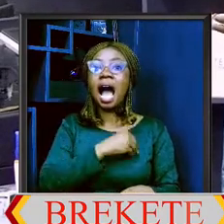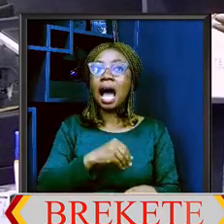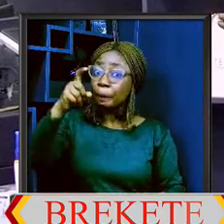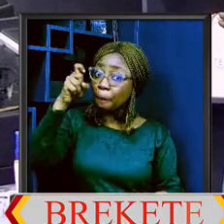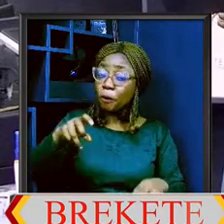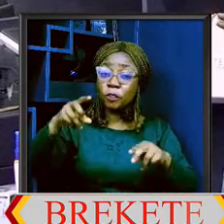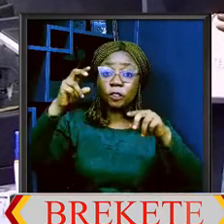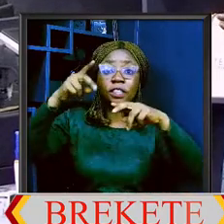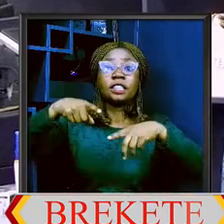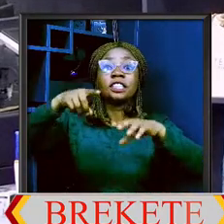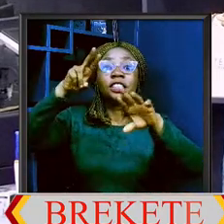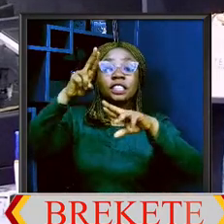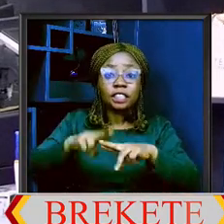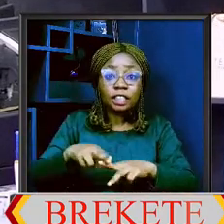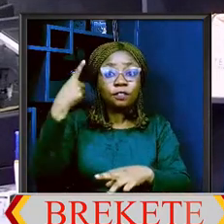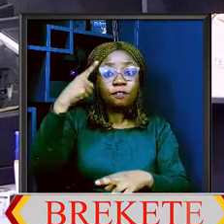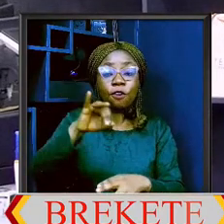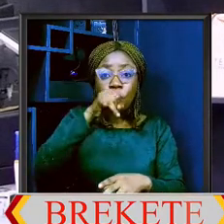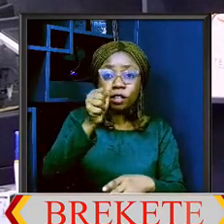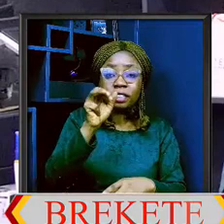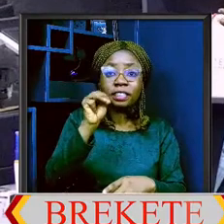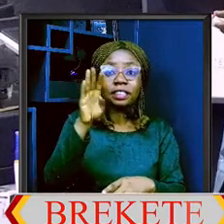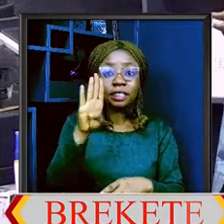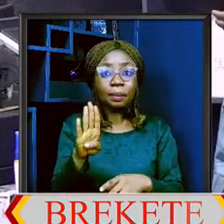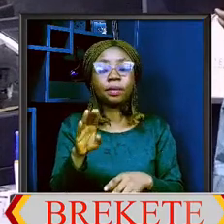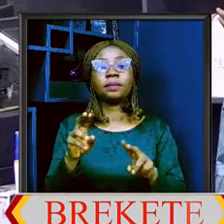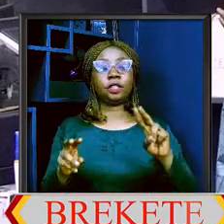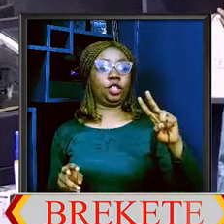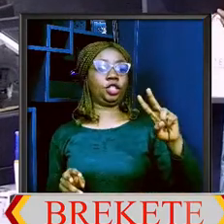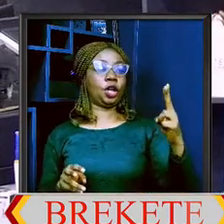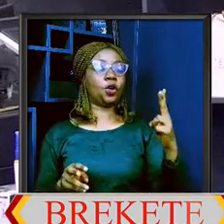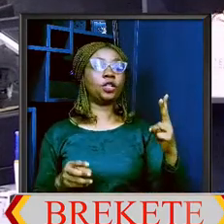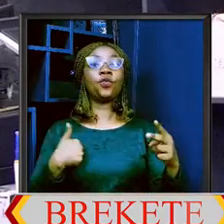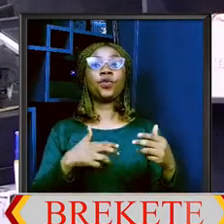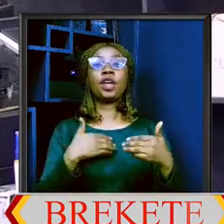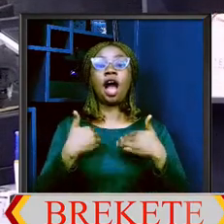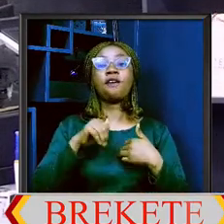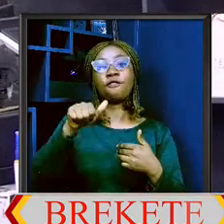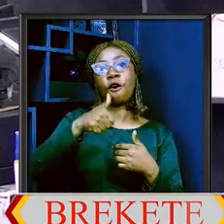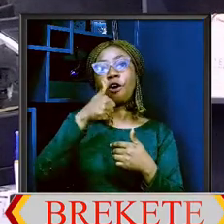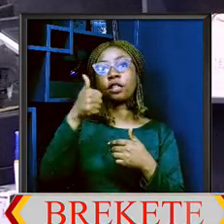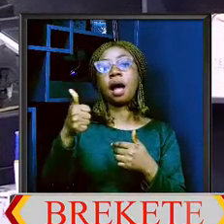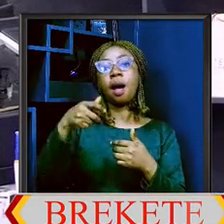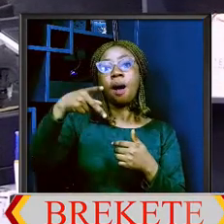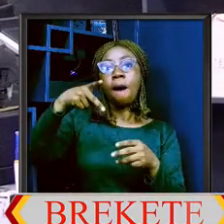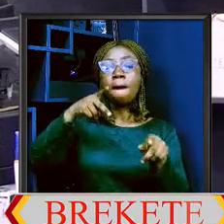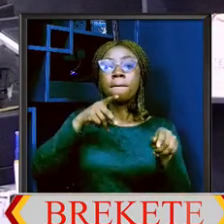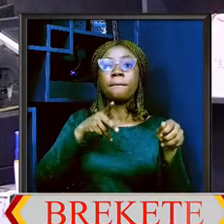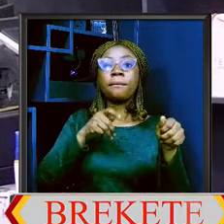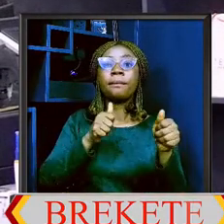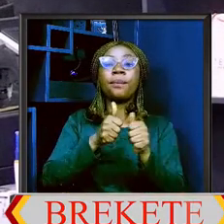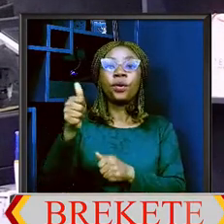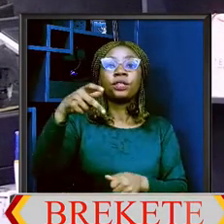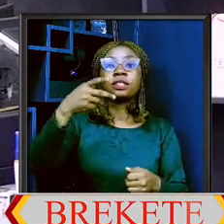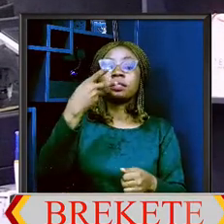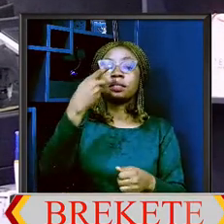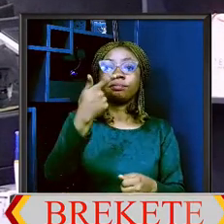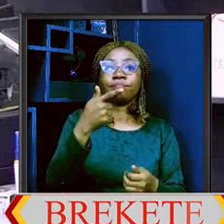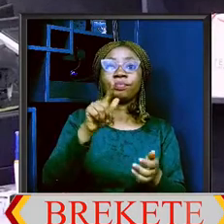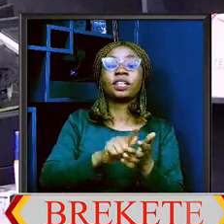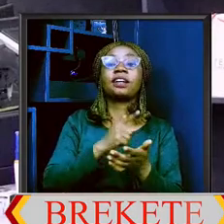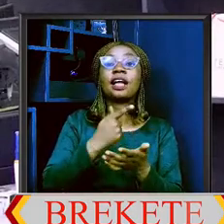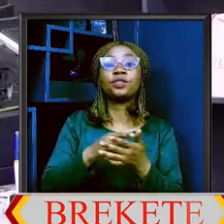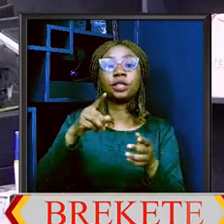take Jam form and secondly we also have some postgraduate program we have pH in security